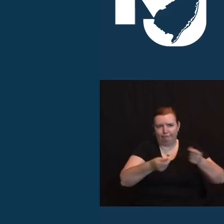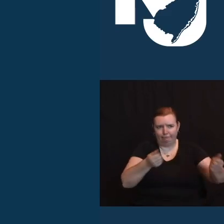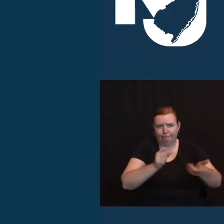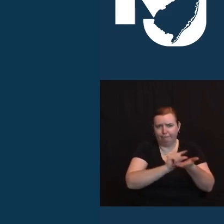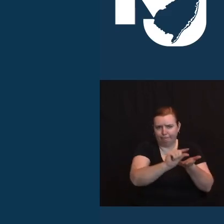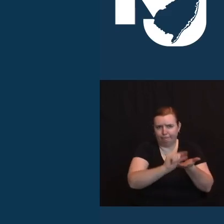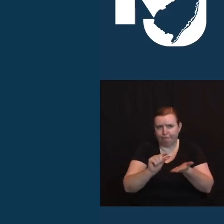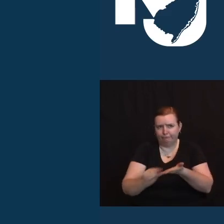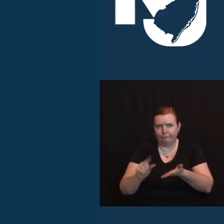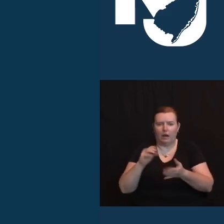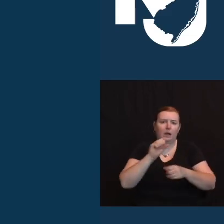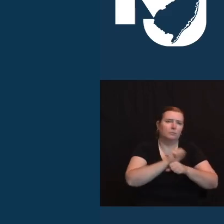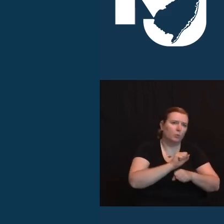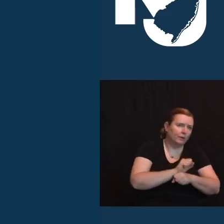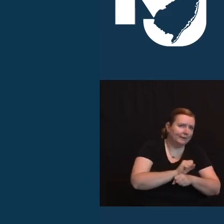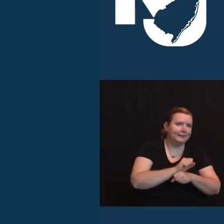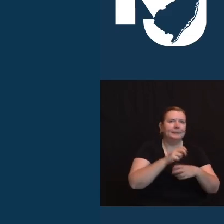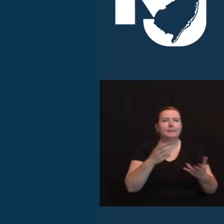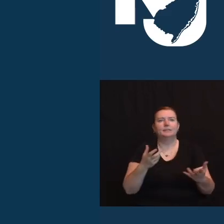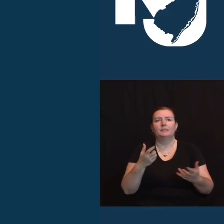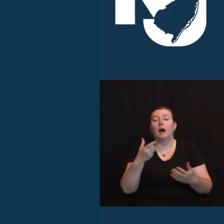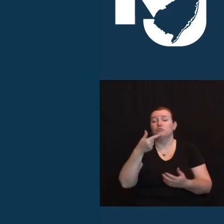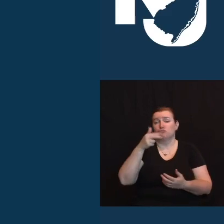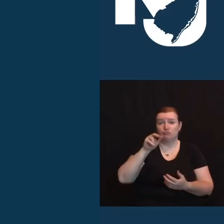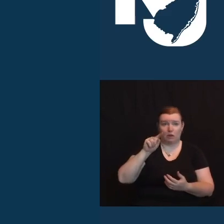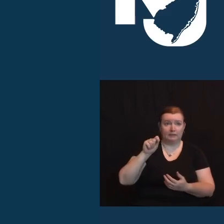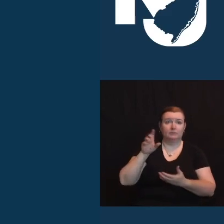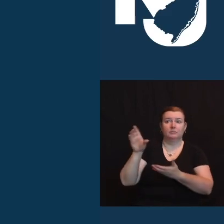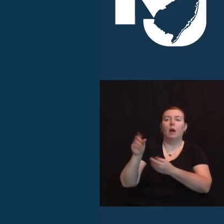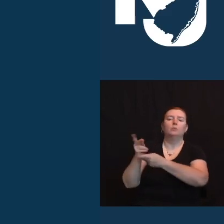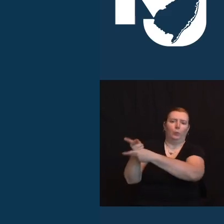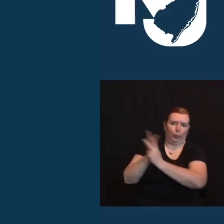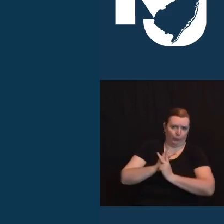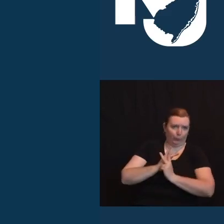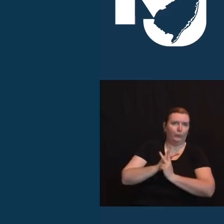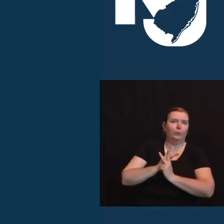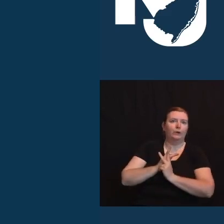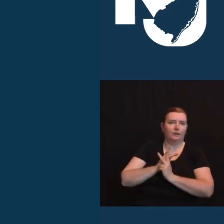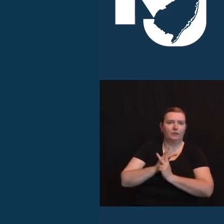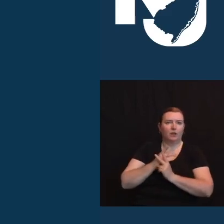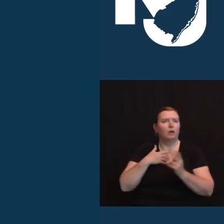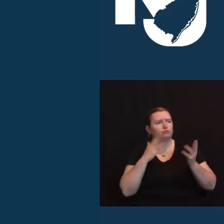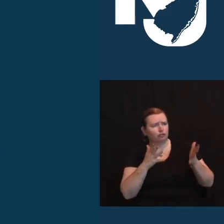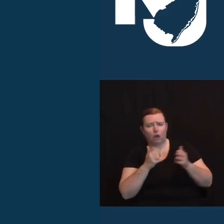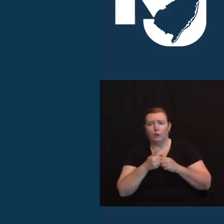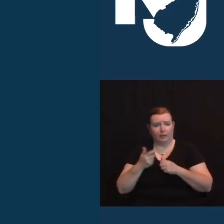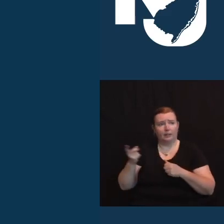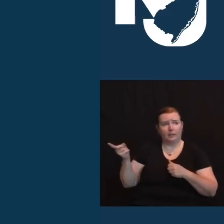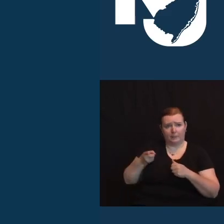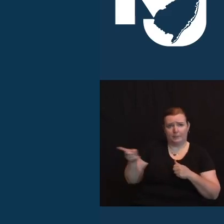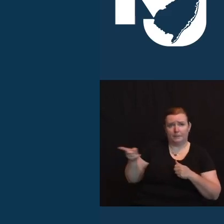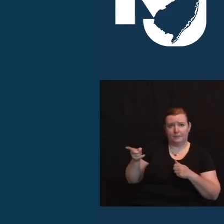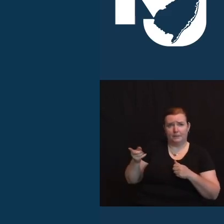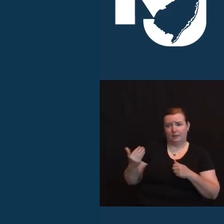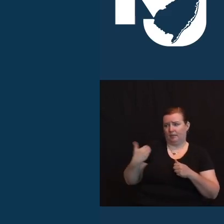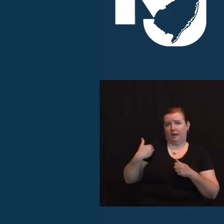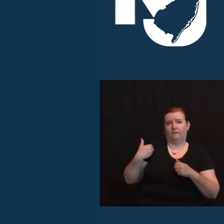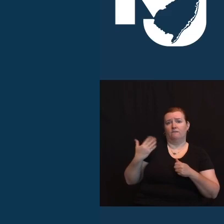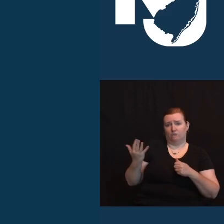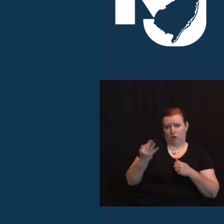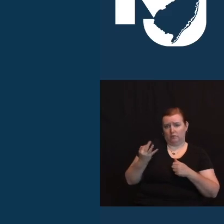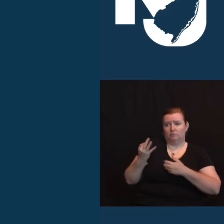small business-focused grants and loans. I had the pleasure of speaking with Todd on Friday afternoon. Now,